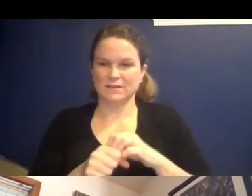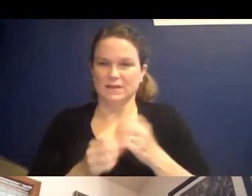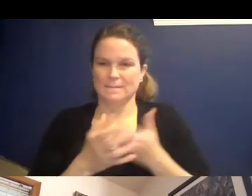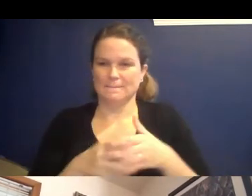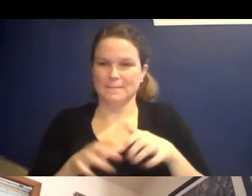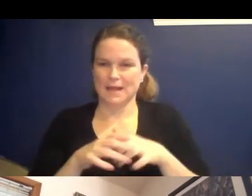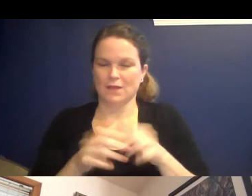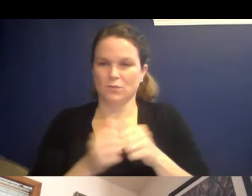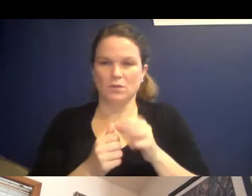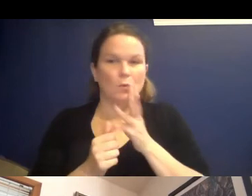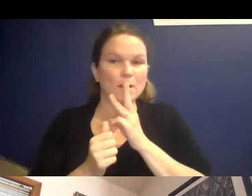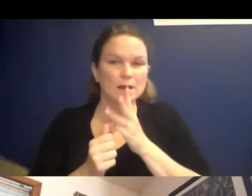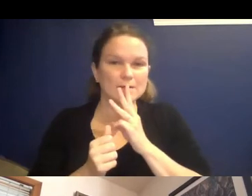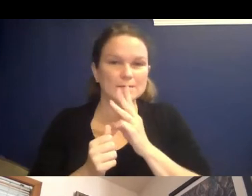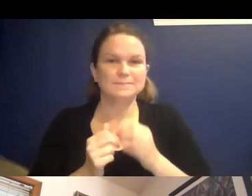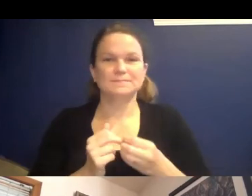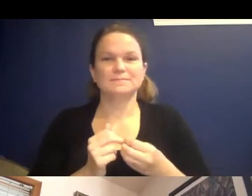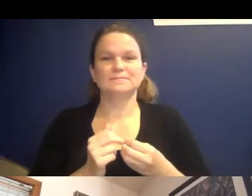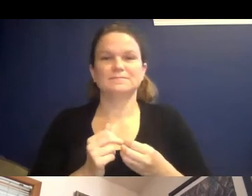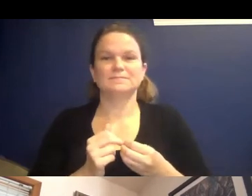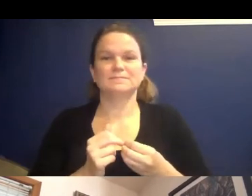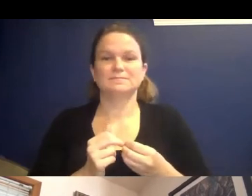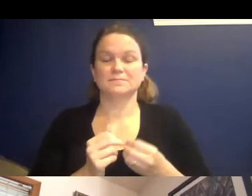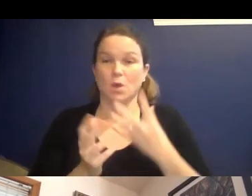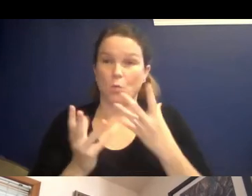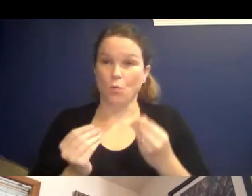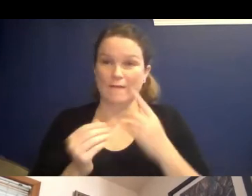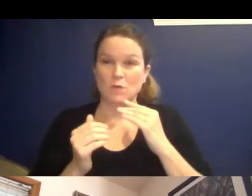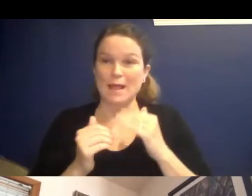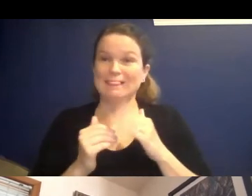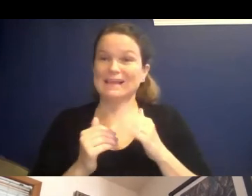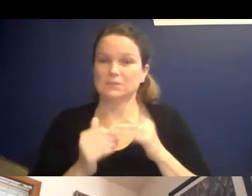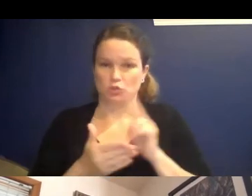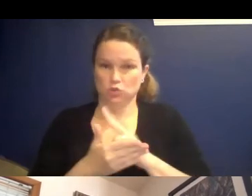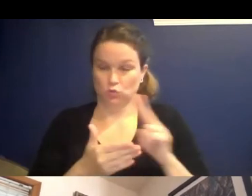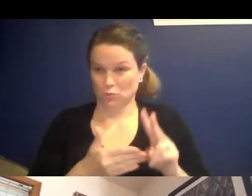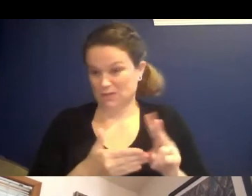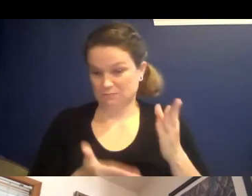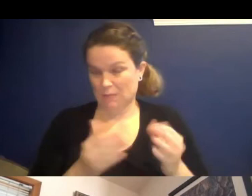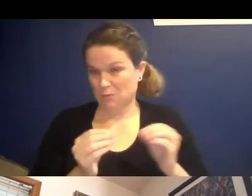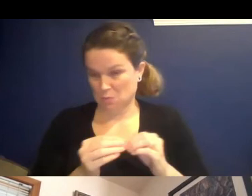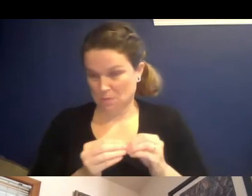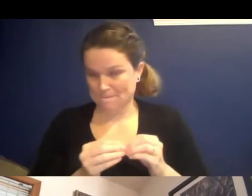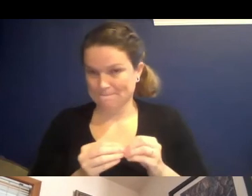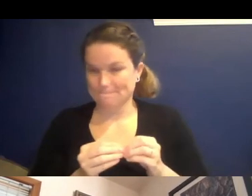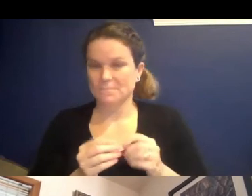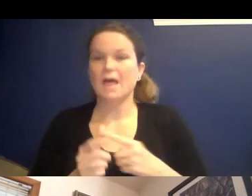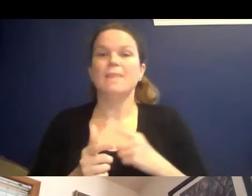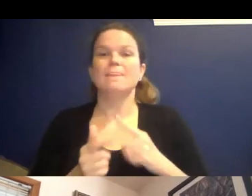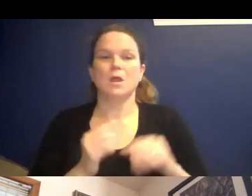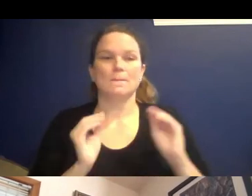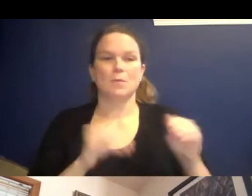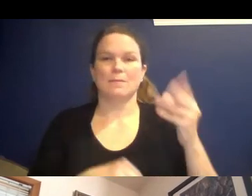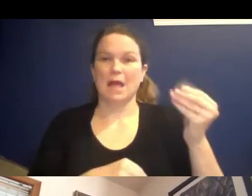water and have them wet for a minimum of 2 weeks, it could be longer, and then plant outside or in